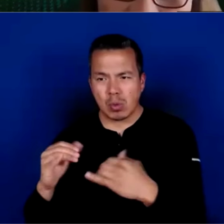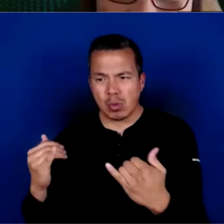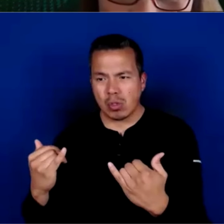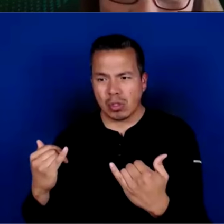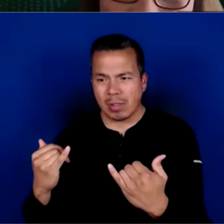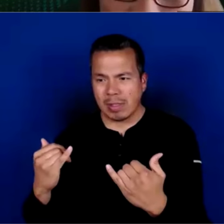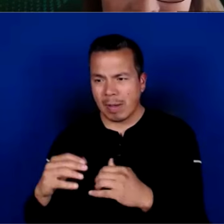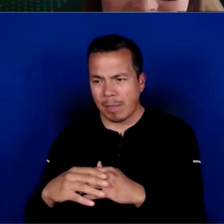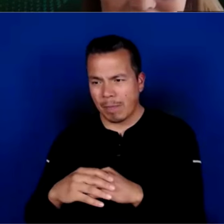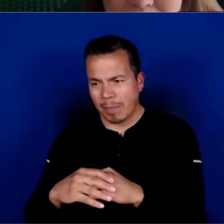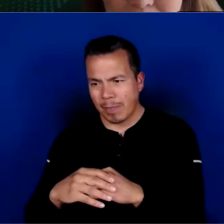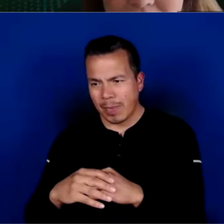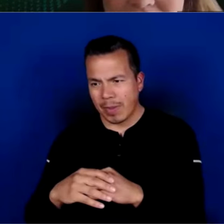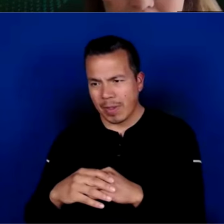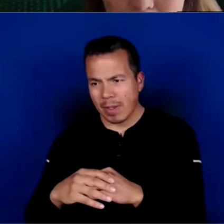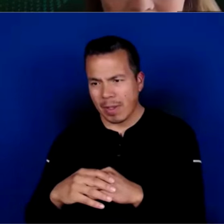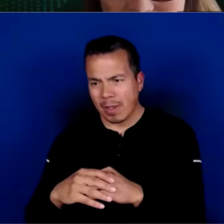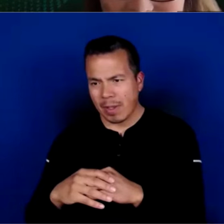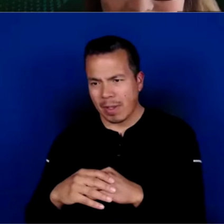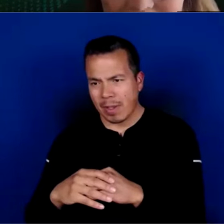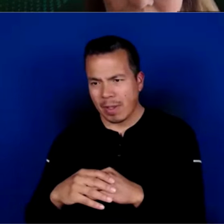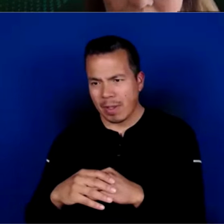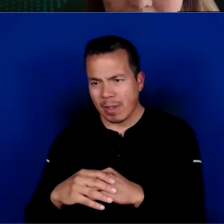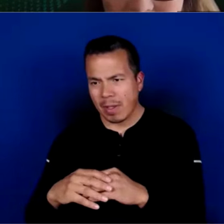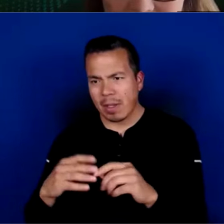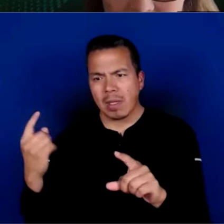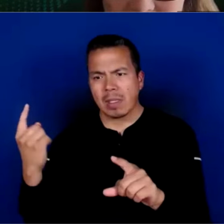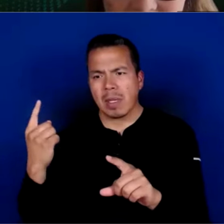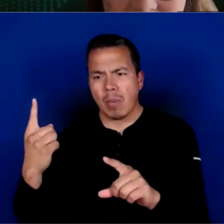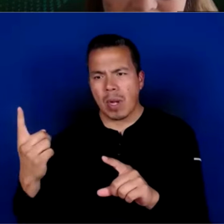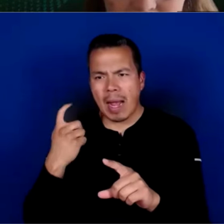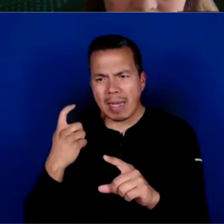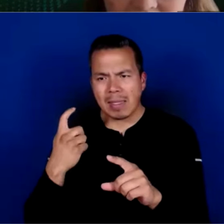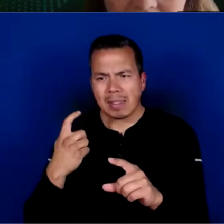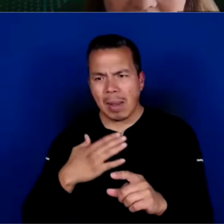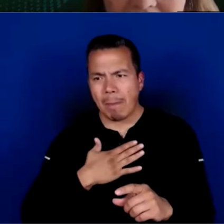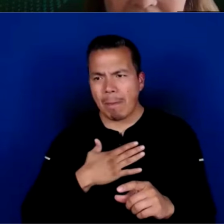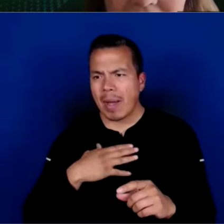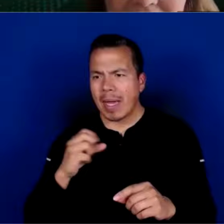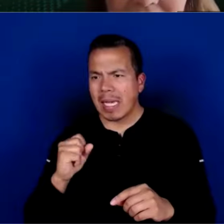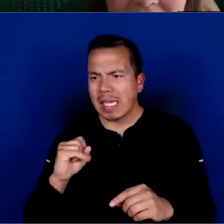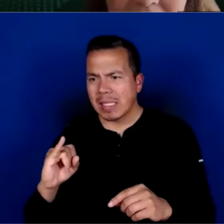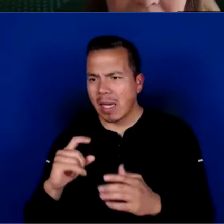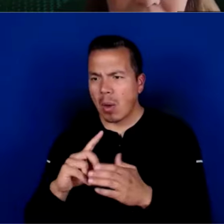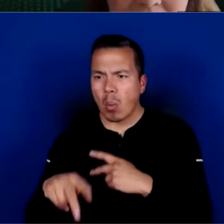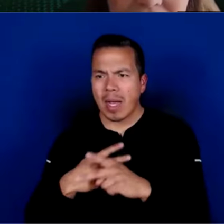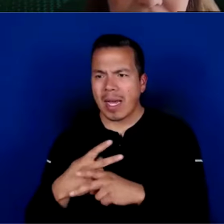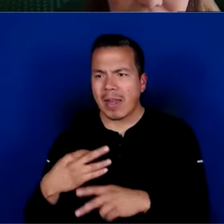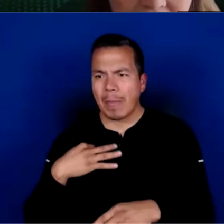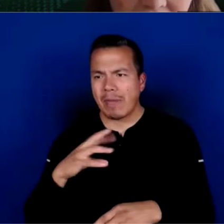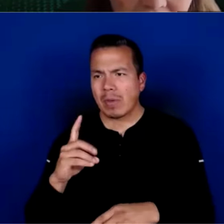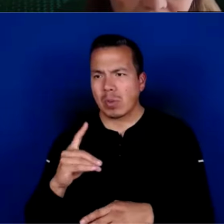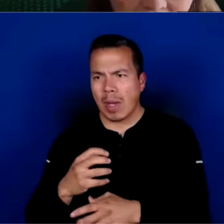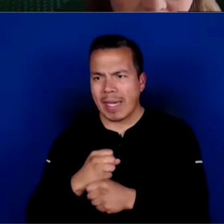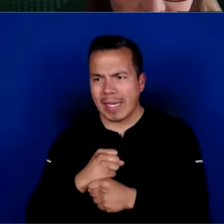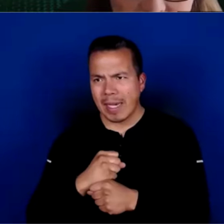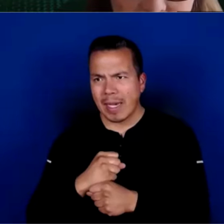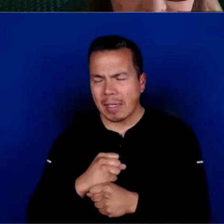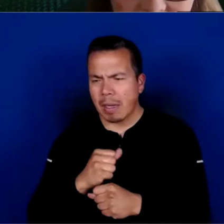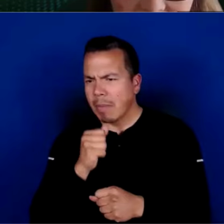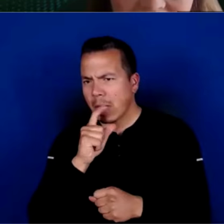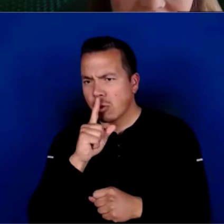So somebody is asking, what if I don't want SSI? What kind of benefits do I get? I'm not sure if there